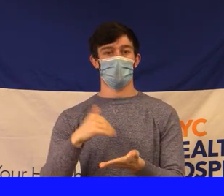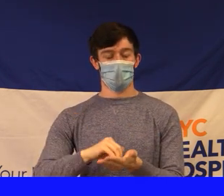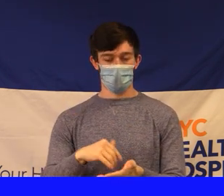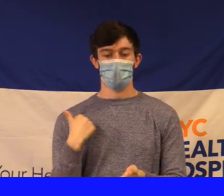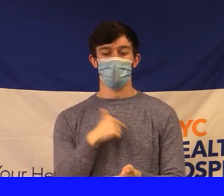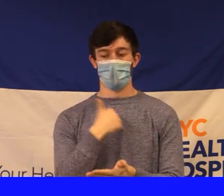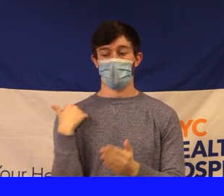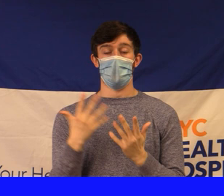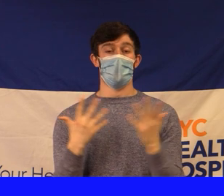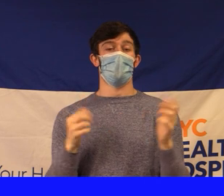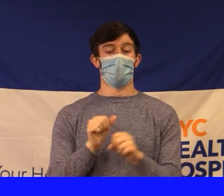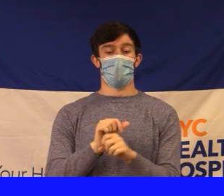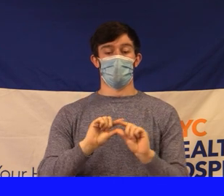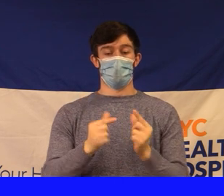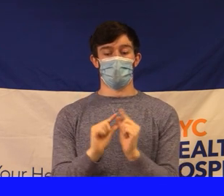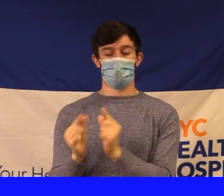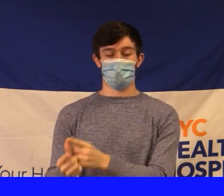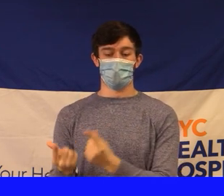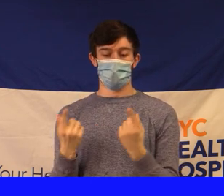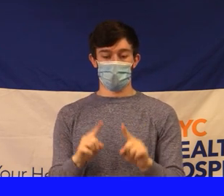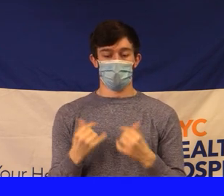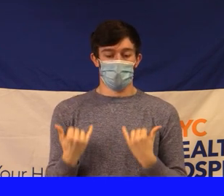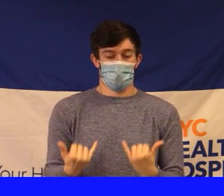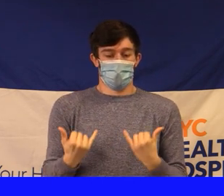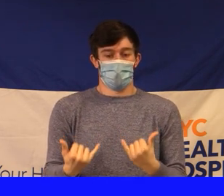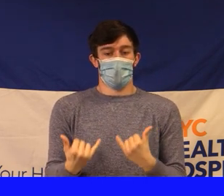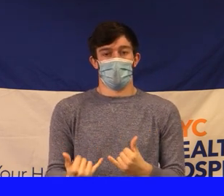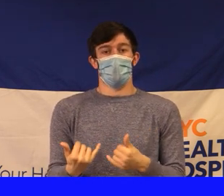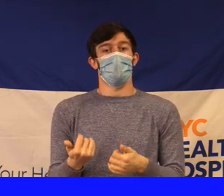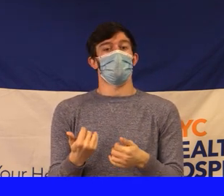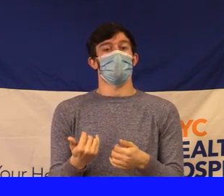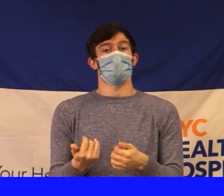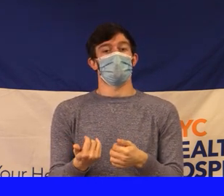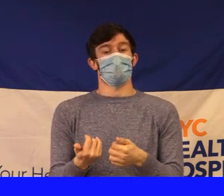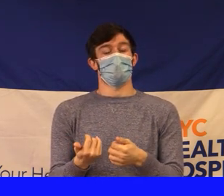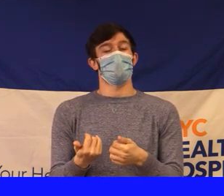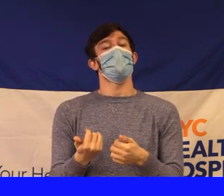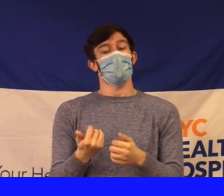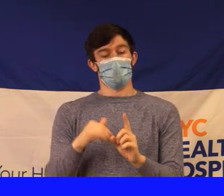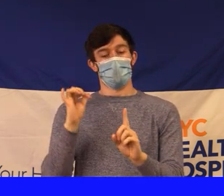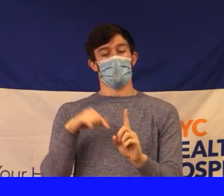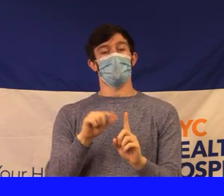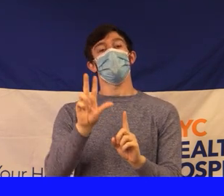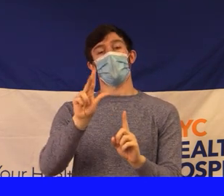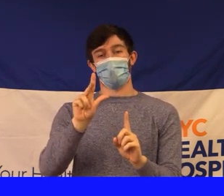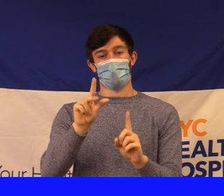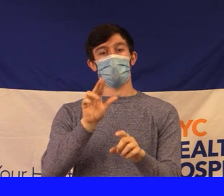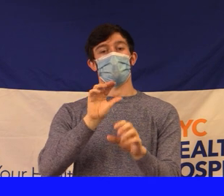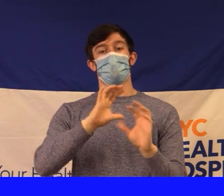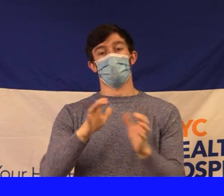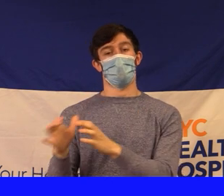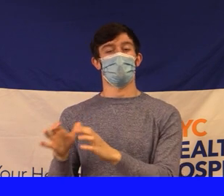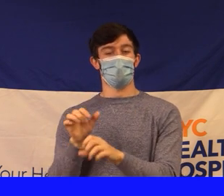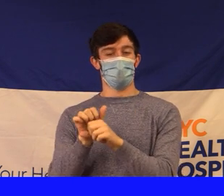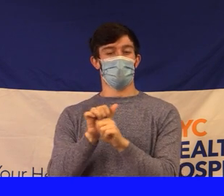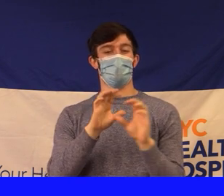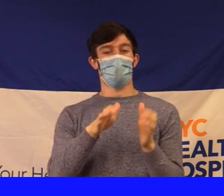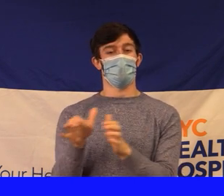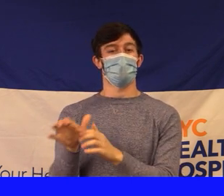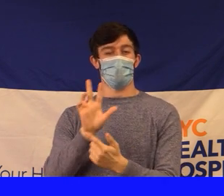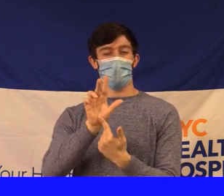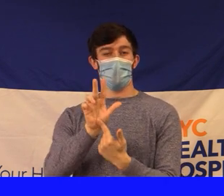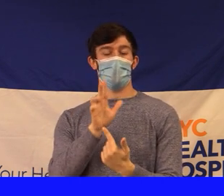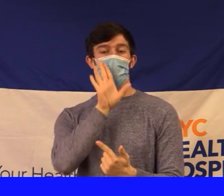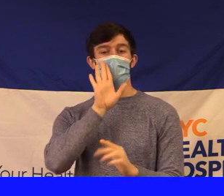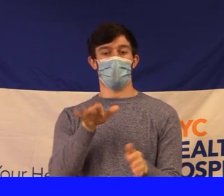happening right now, being led by a Senior Director of Nursing Education. These 23 work groups will really provide an enhancement